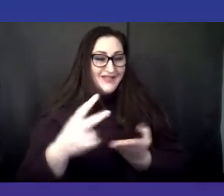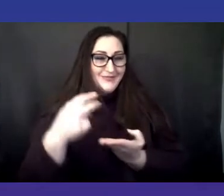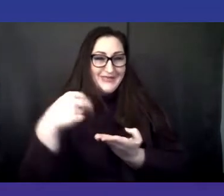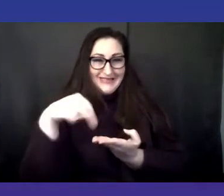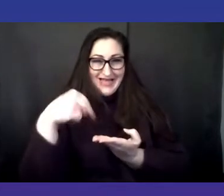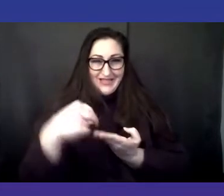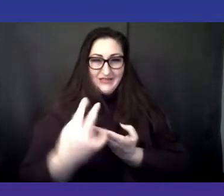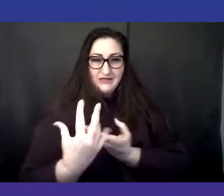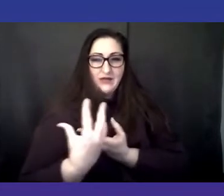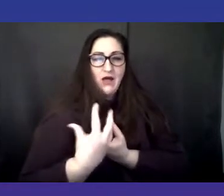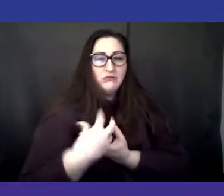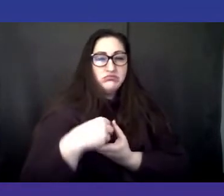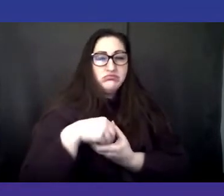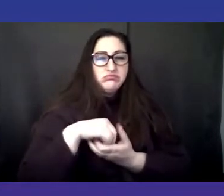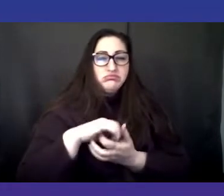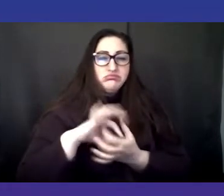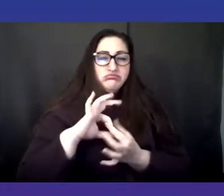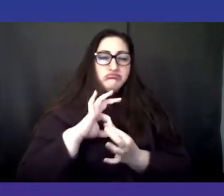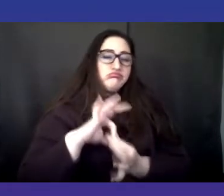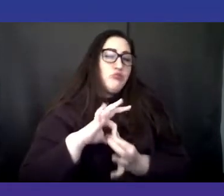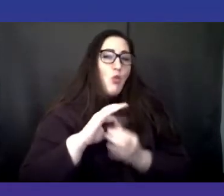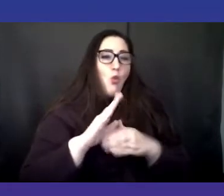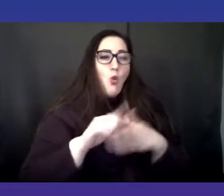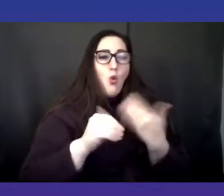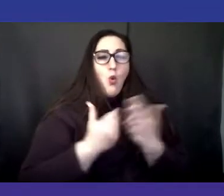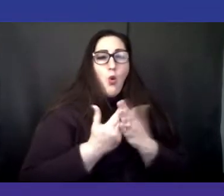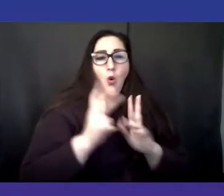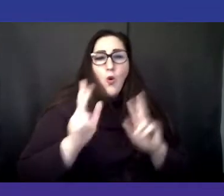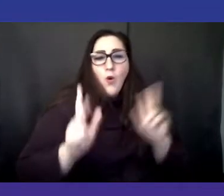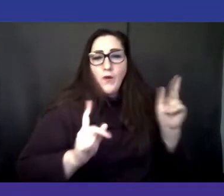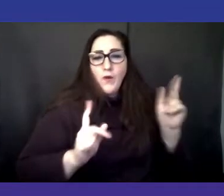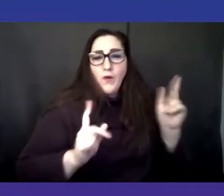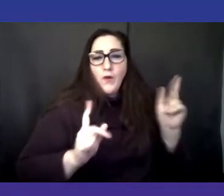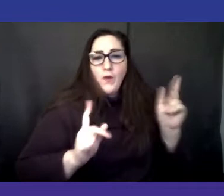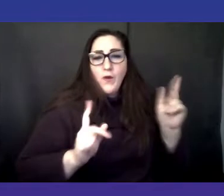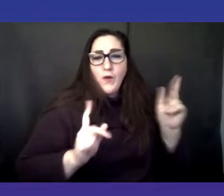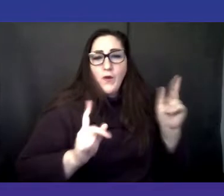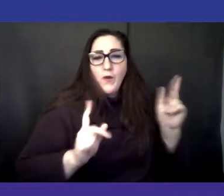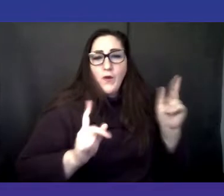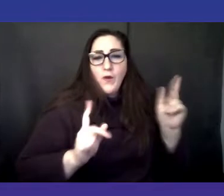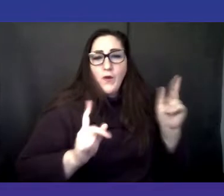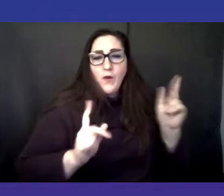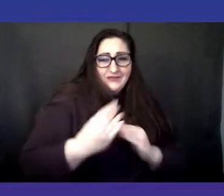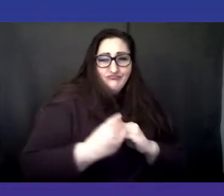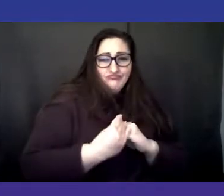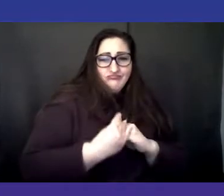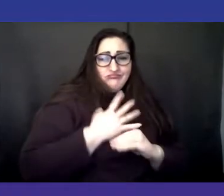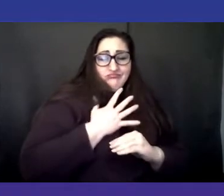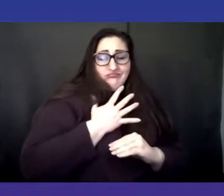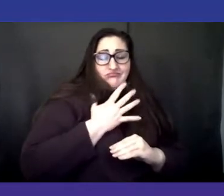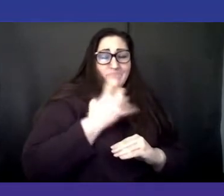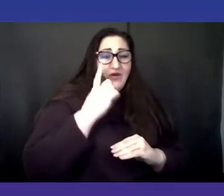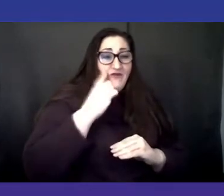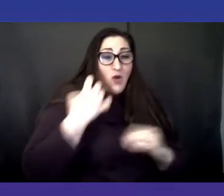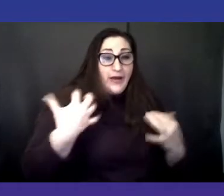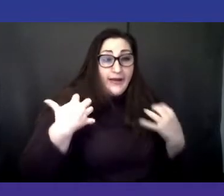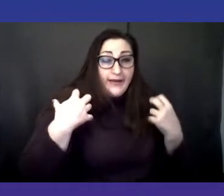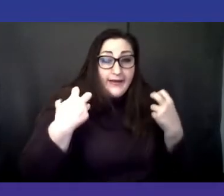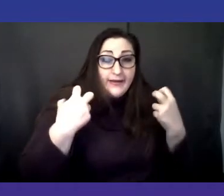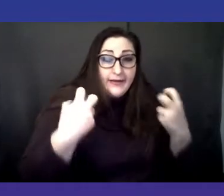everyone's life, where it's essential for healing, for moving forward, for building futures.